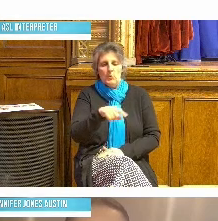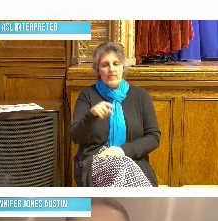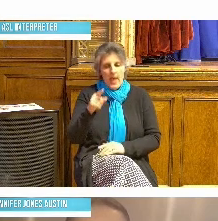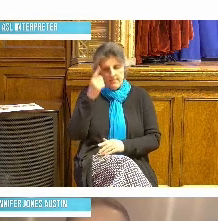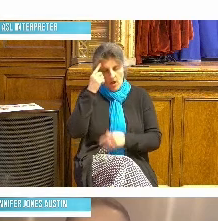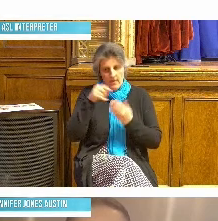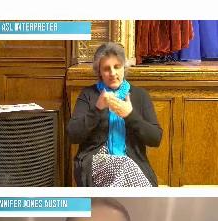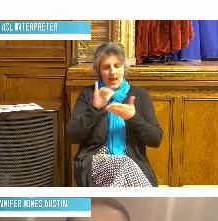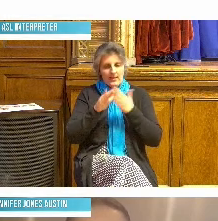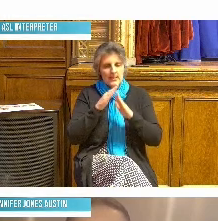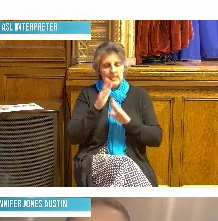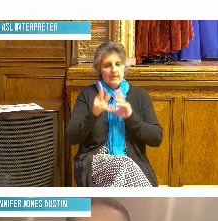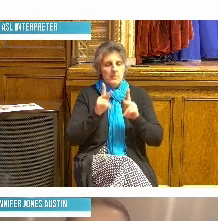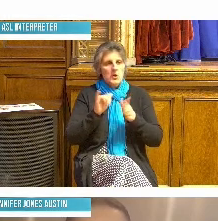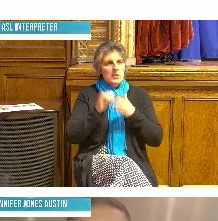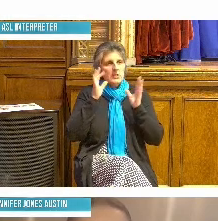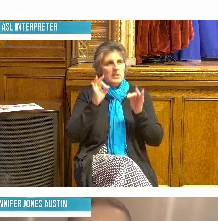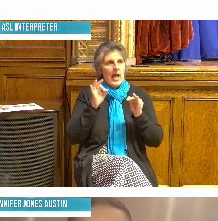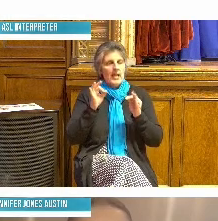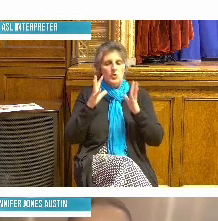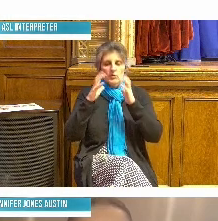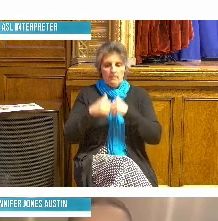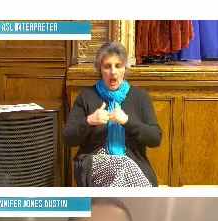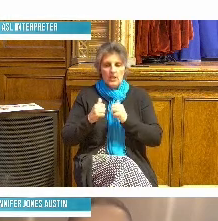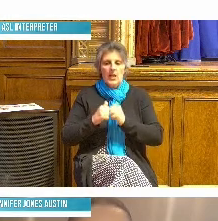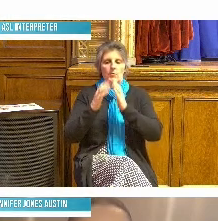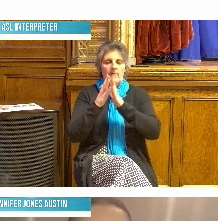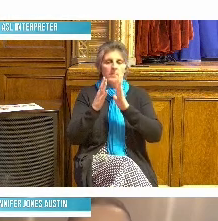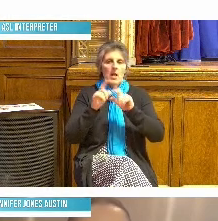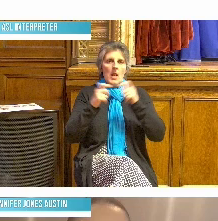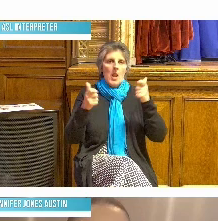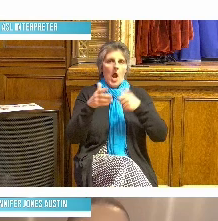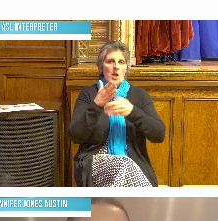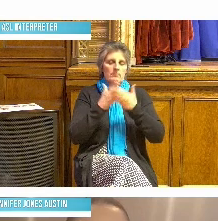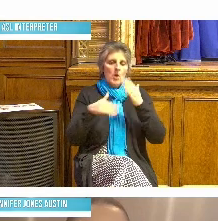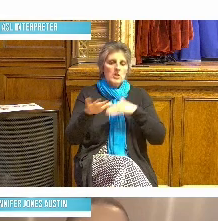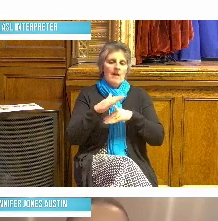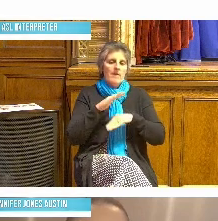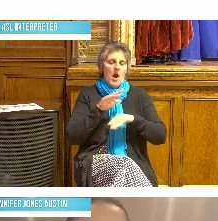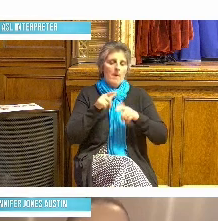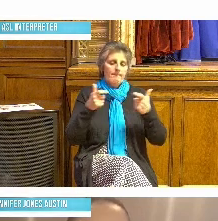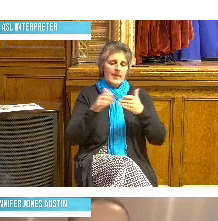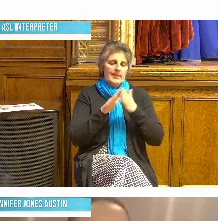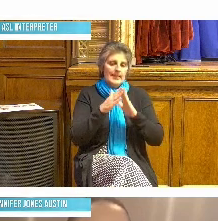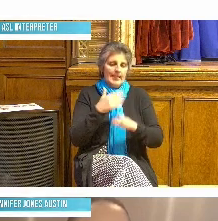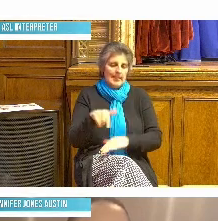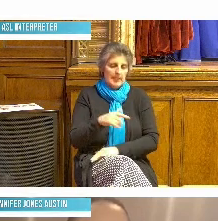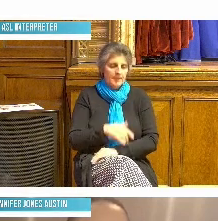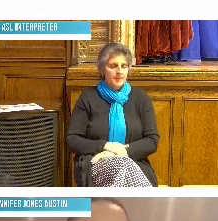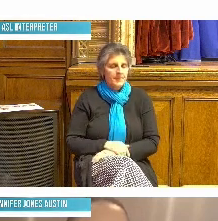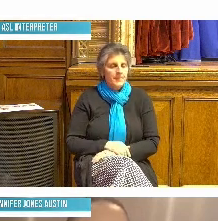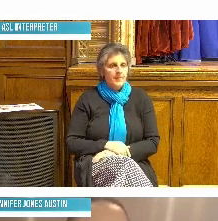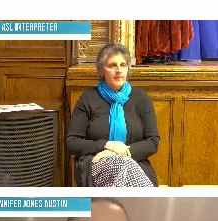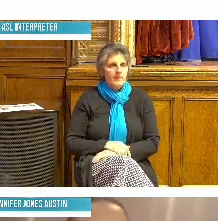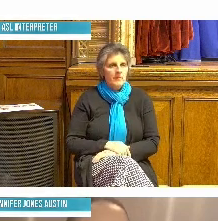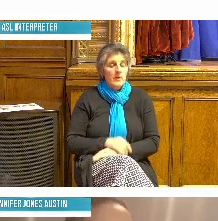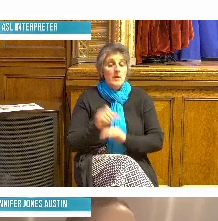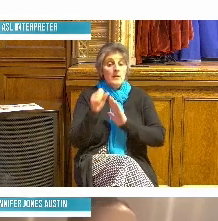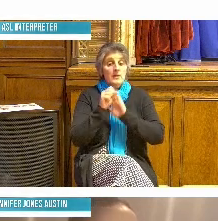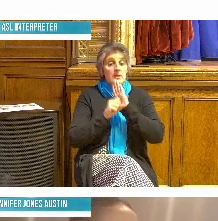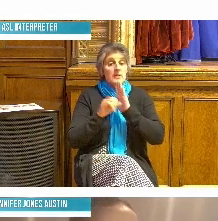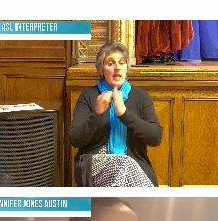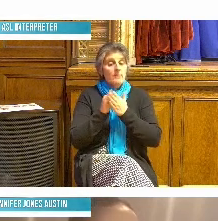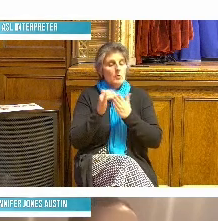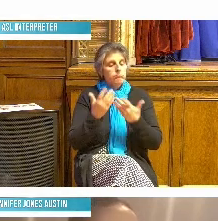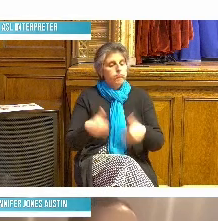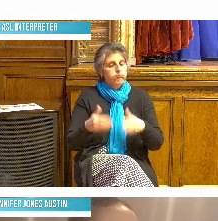city officials decided to demolish and redevelop large portions of our nation's cities. The state of New York played a